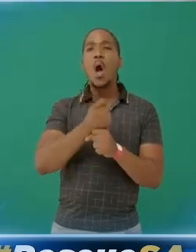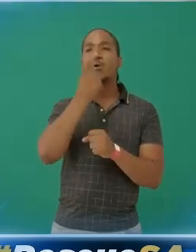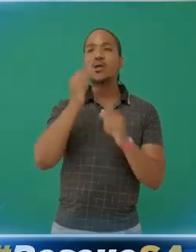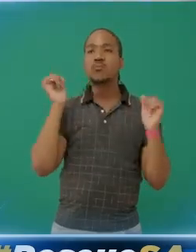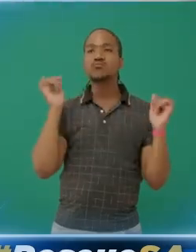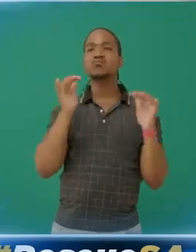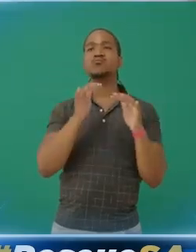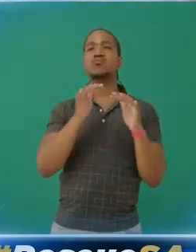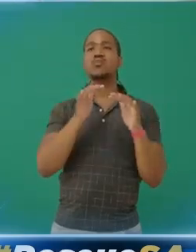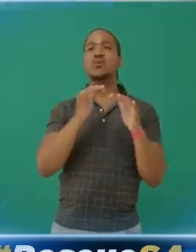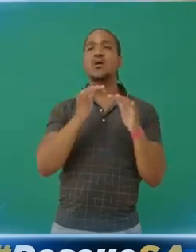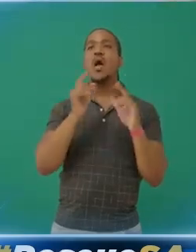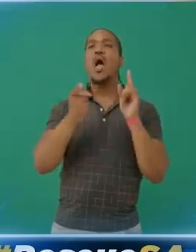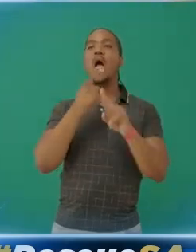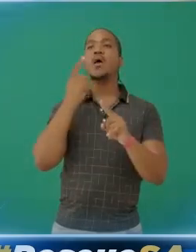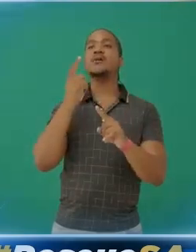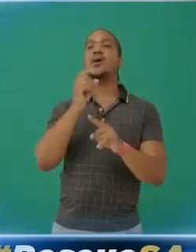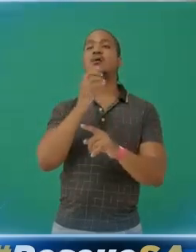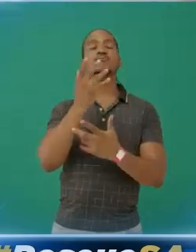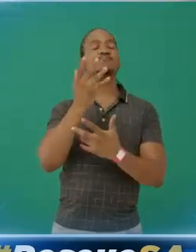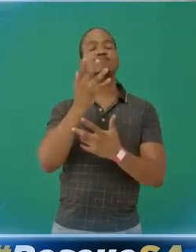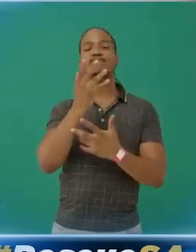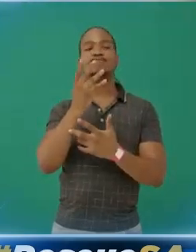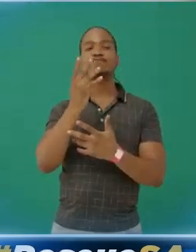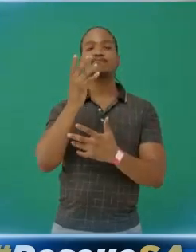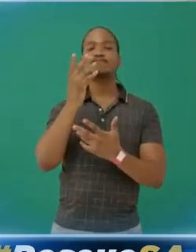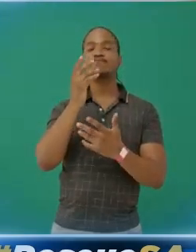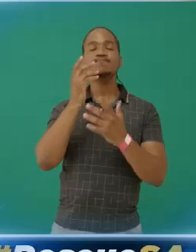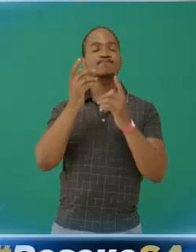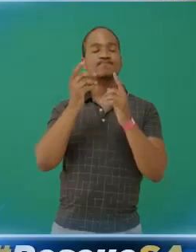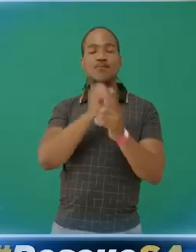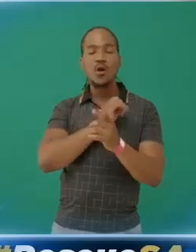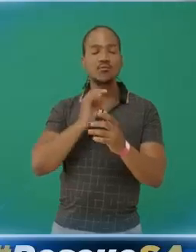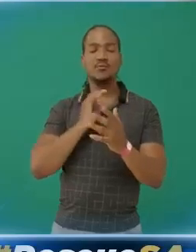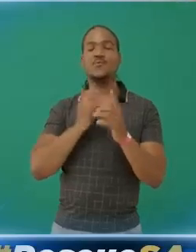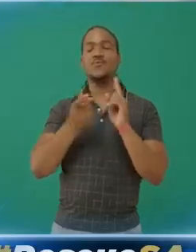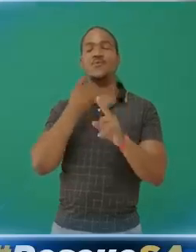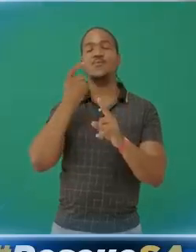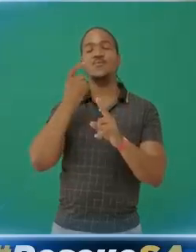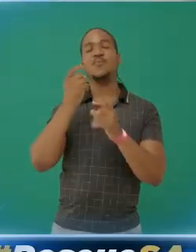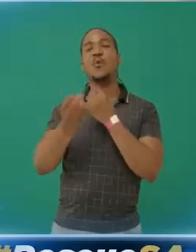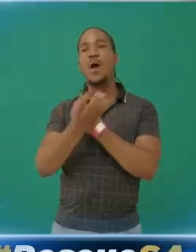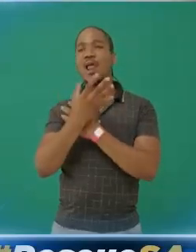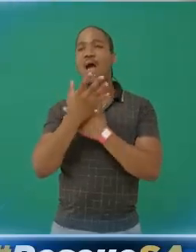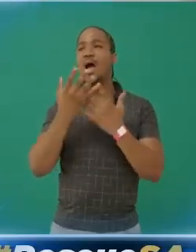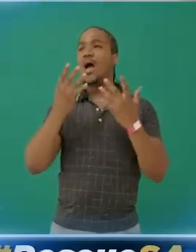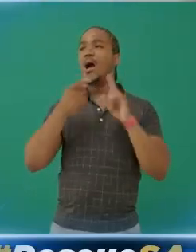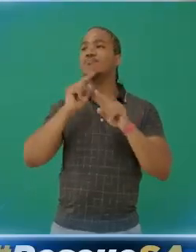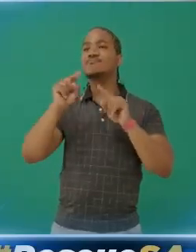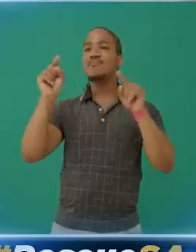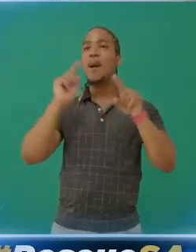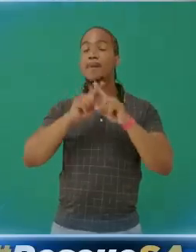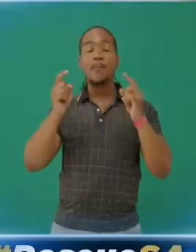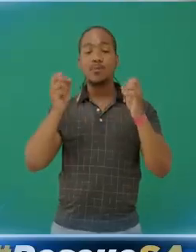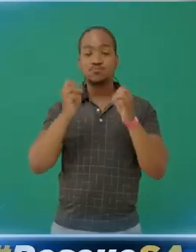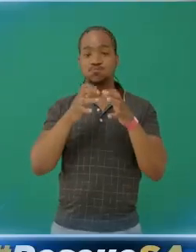the comrades, the colleagues in Eastern Cape, colleagues in Mpumalanga, colleagues in Western Cape are not here, but the crowd is massive,